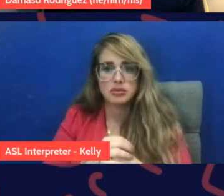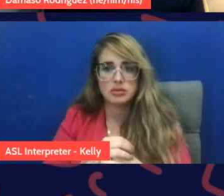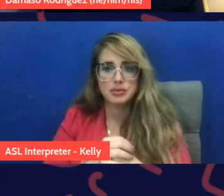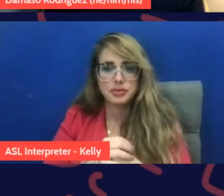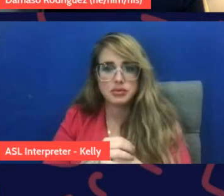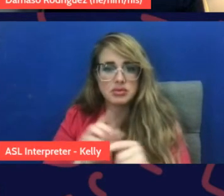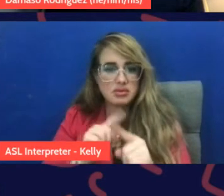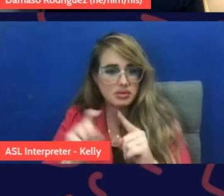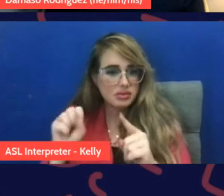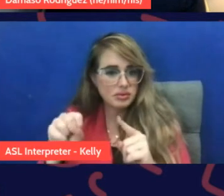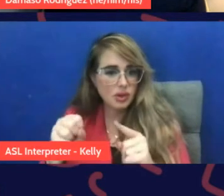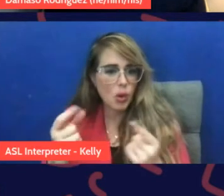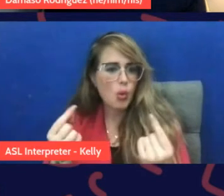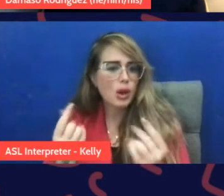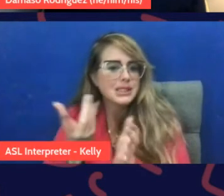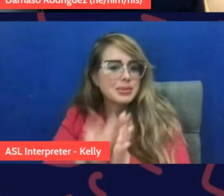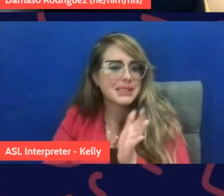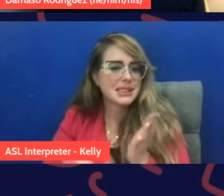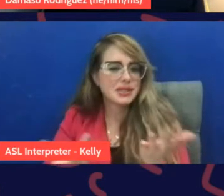But yeah, what is missing?